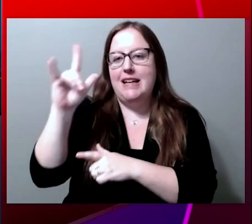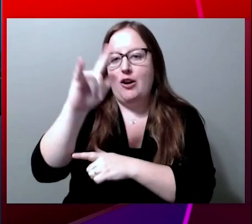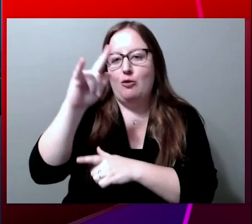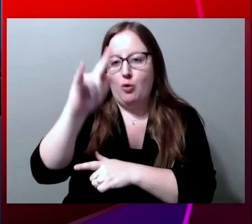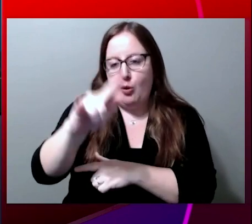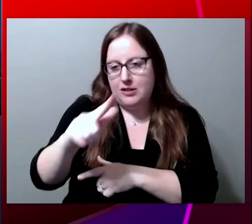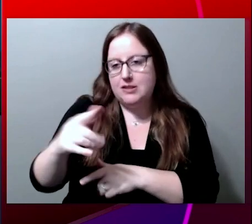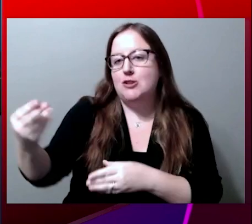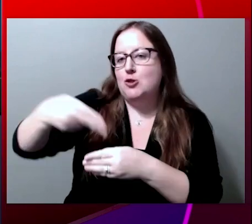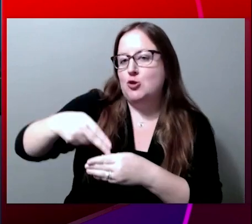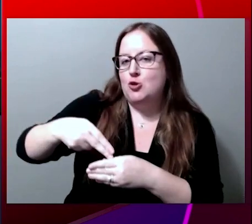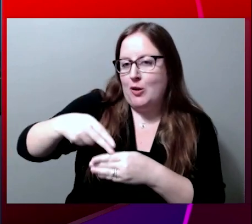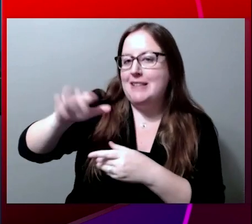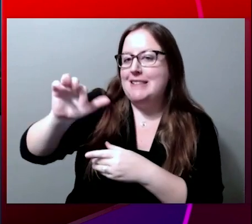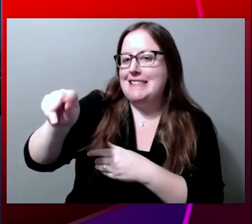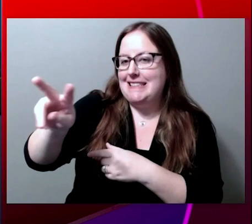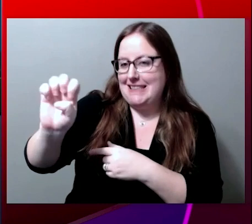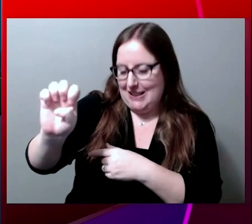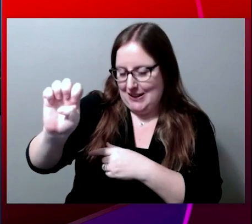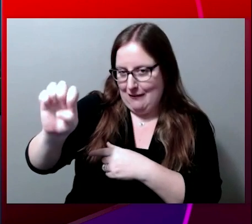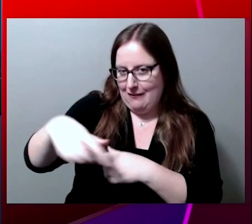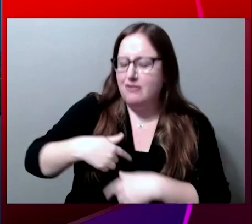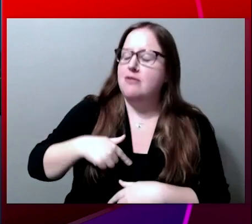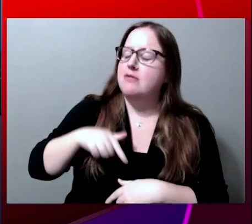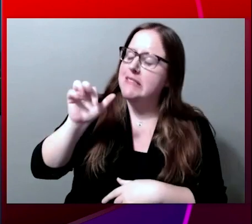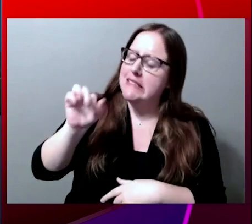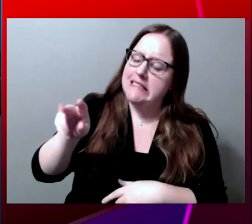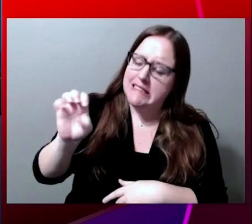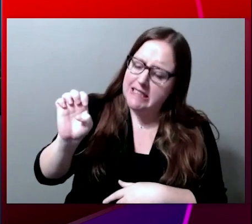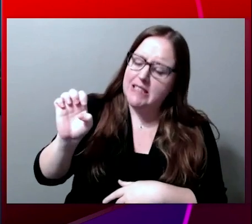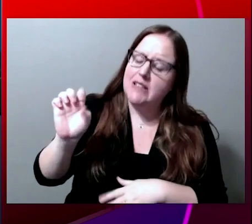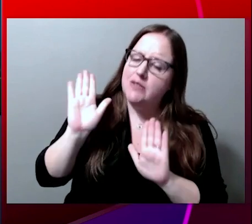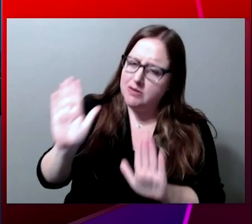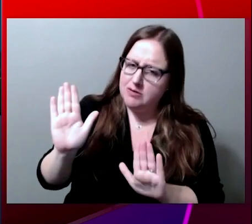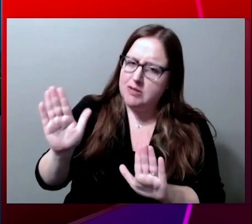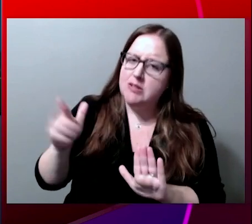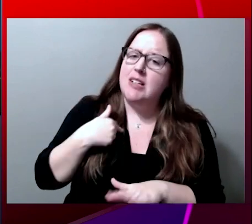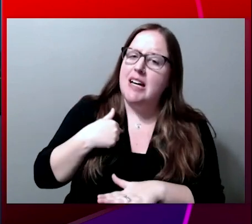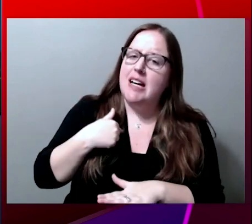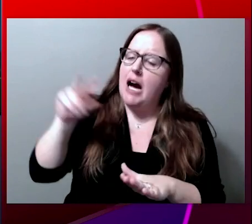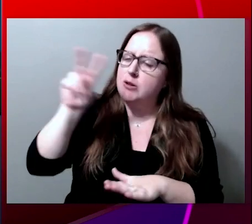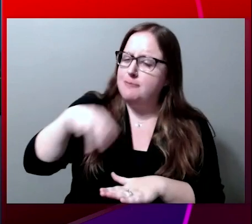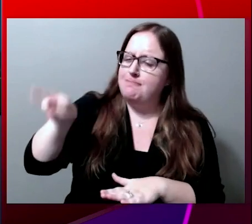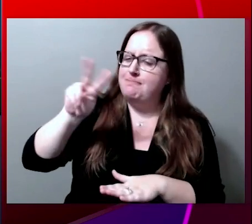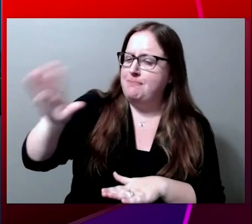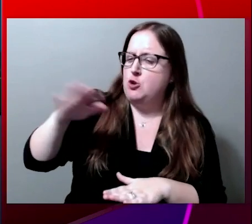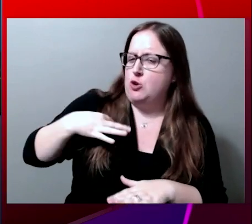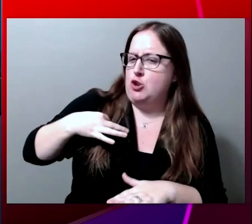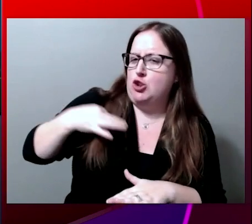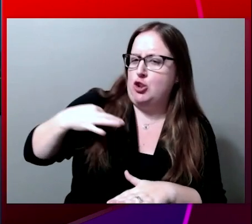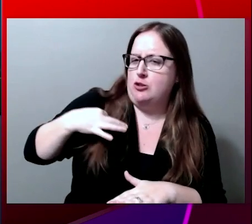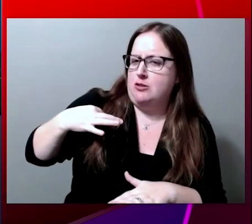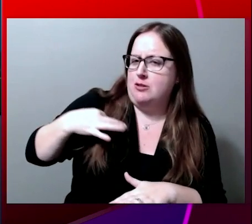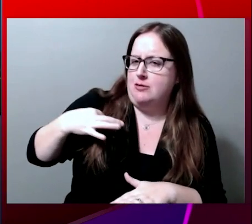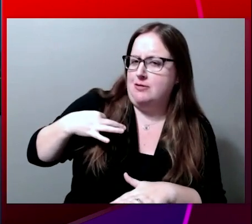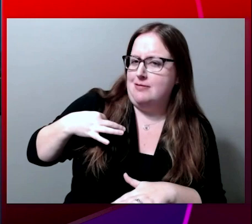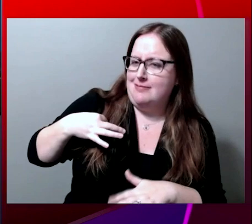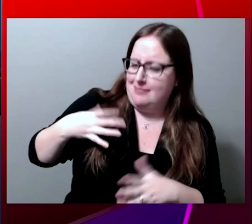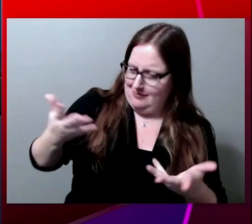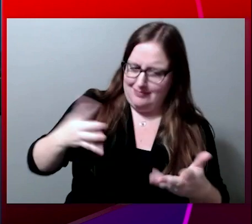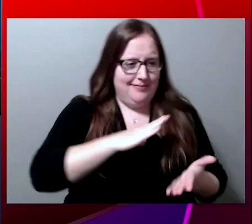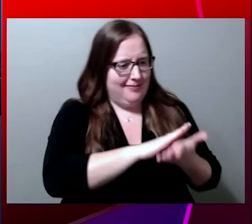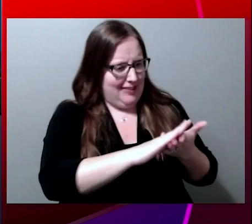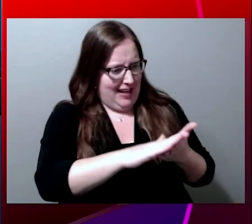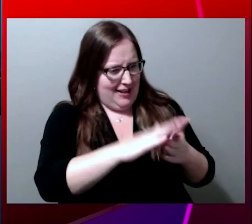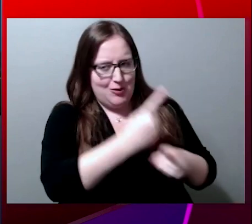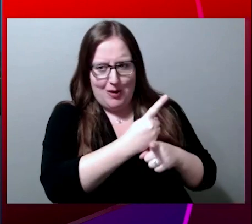my co-host, Steve. And Steve, I gotta say, earlier off stage, I was looking at your awesome shirt, and then Nice, huh? all of a